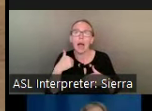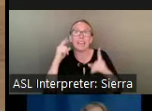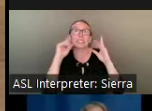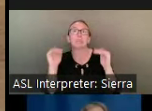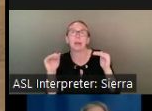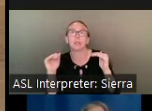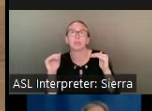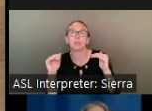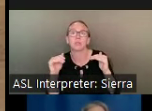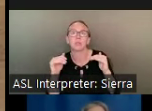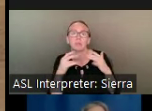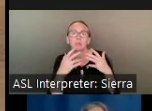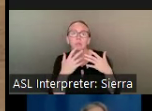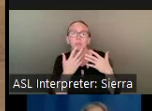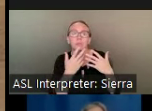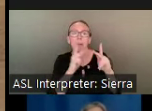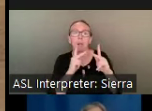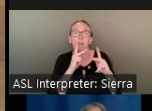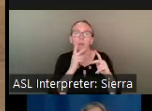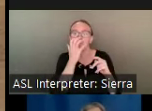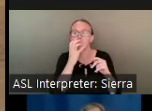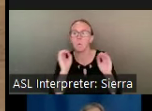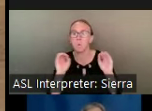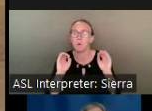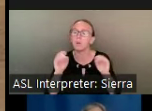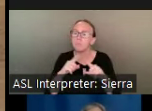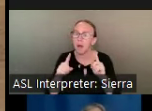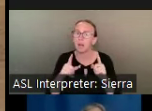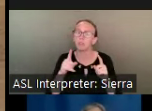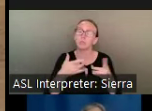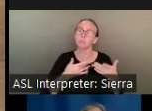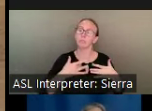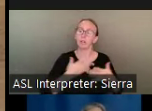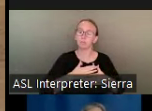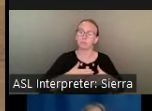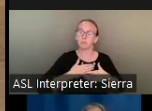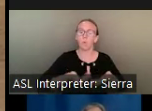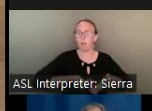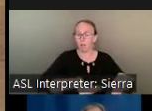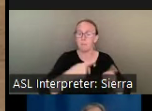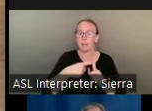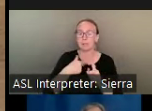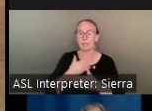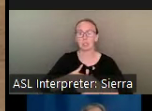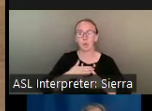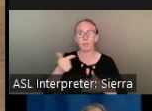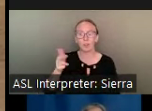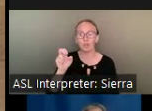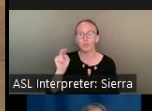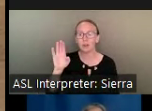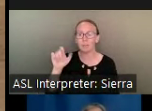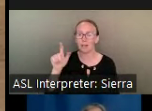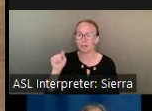anyway. I really enjoyed the green belt. I say that as if I'm already gone. I'm gonna be enjoying it